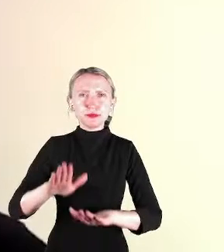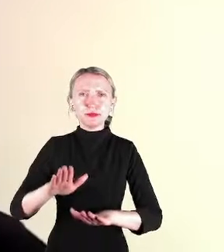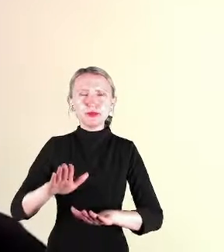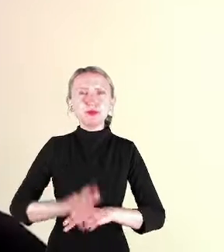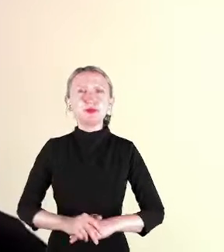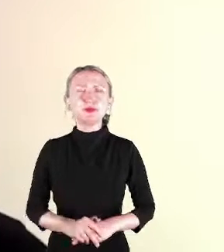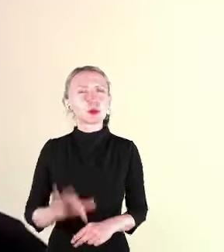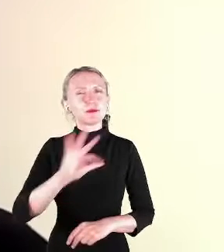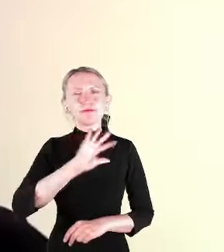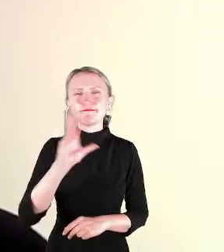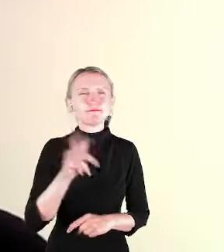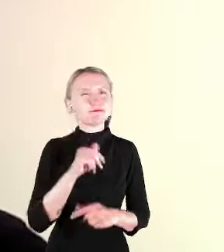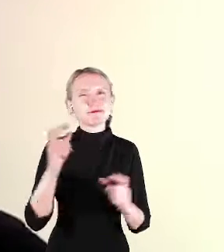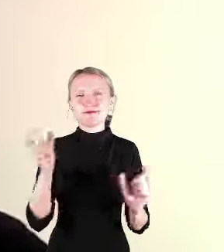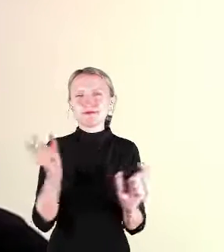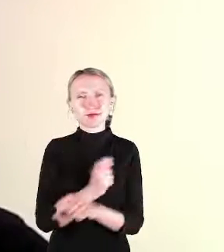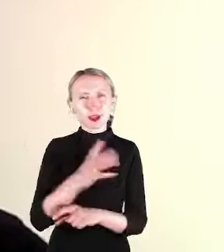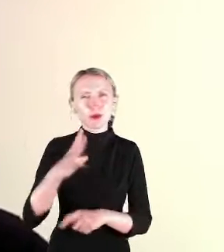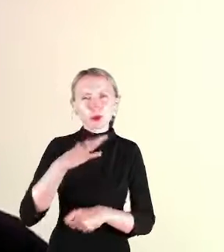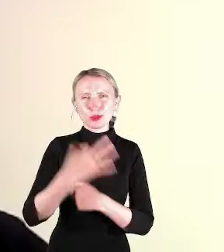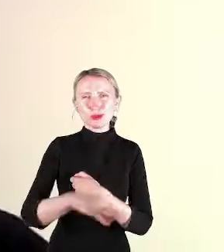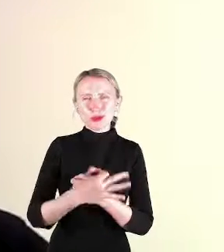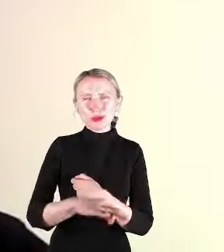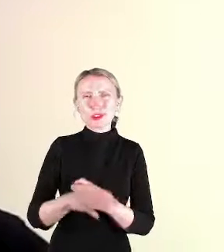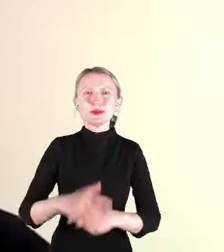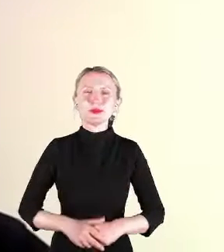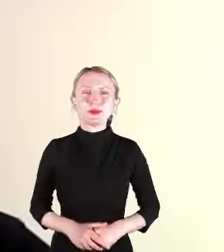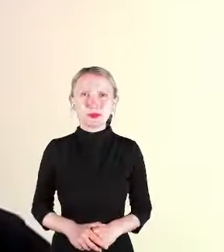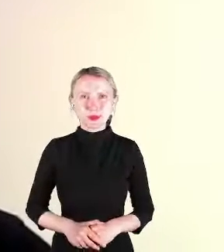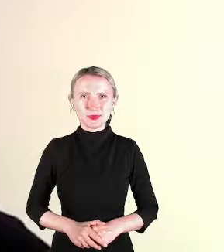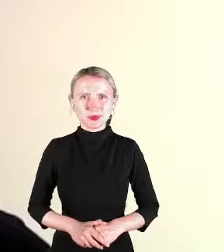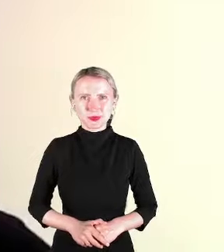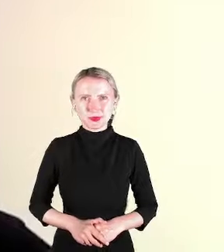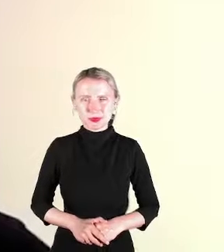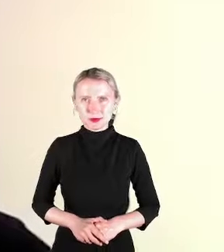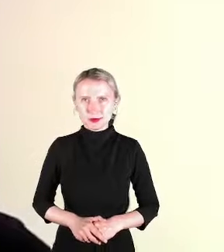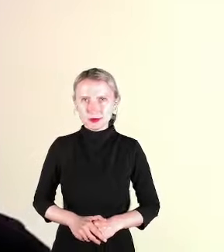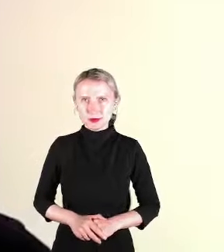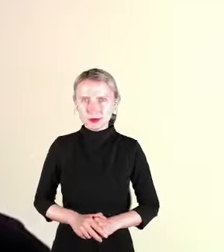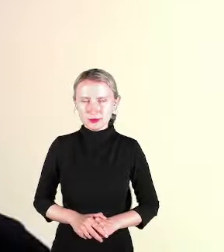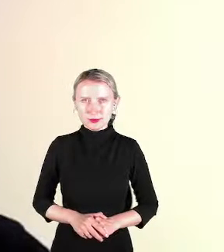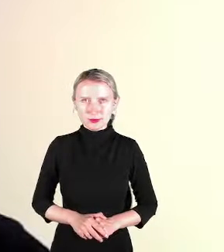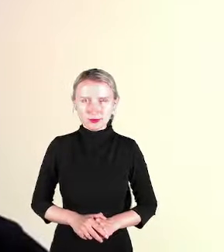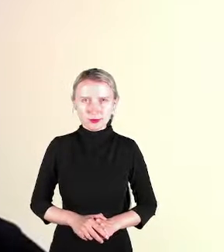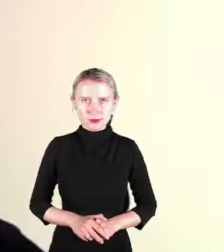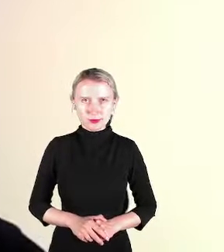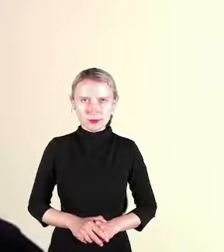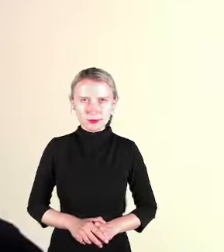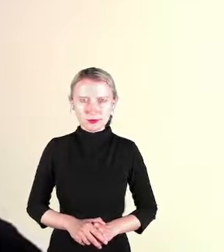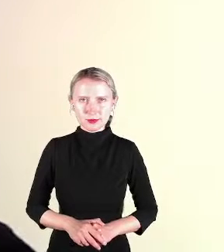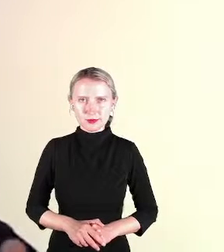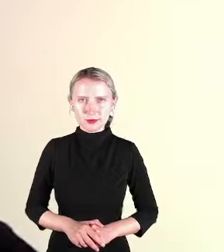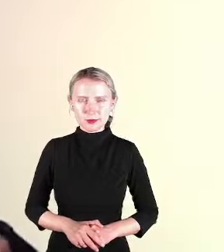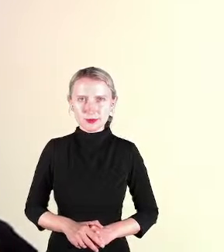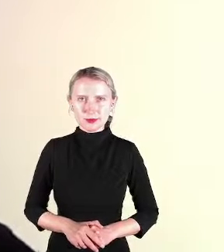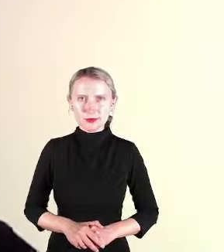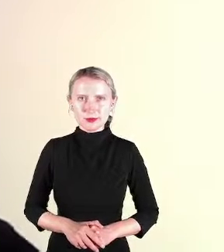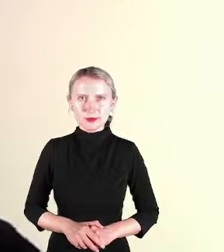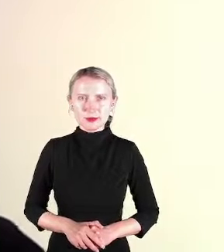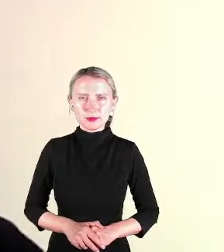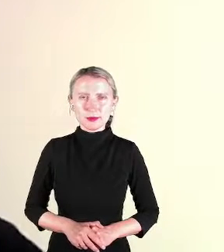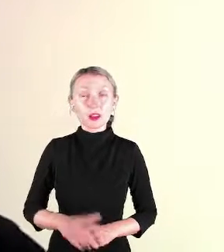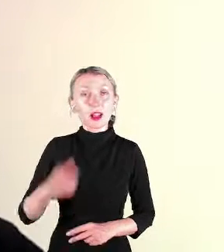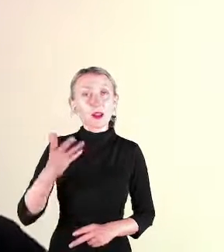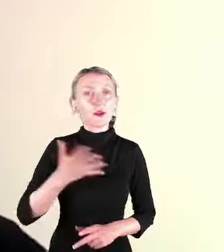very beautiful country. So I think that it will be very, very interesting conversation, because you have a bit of different opinion about